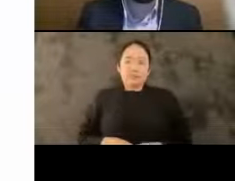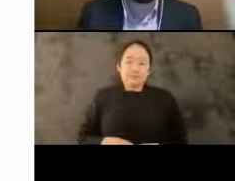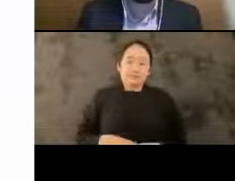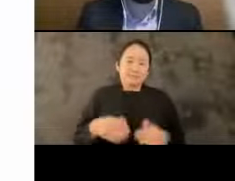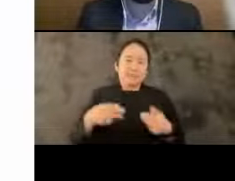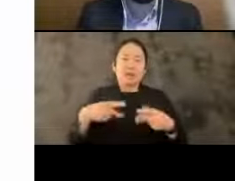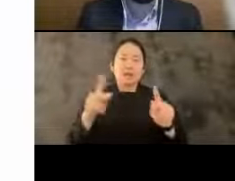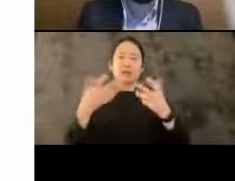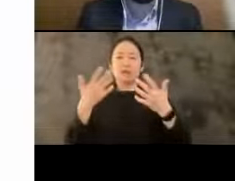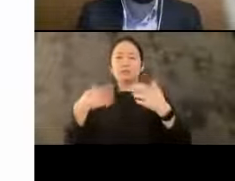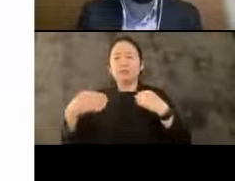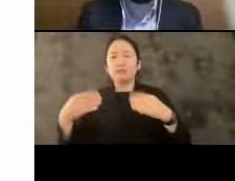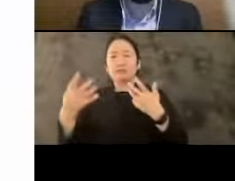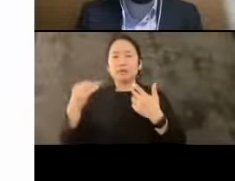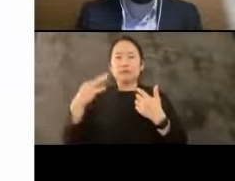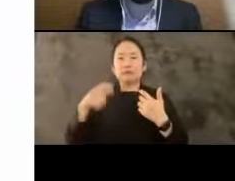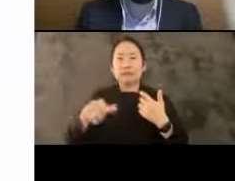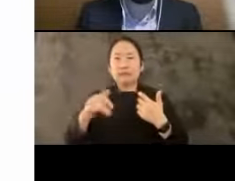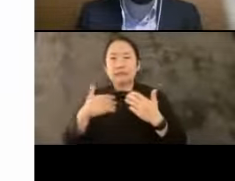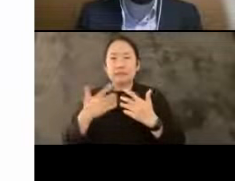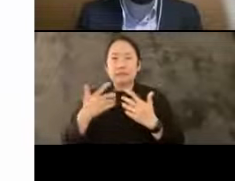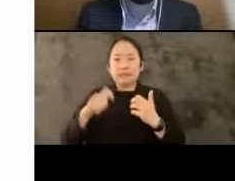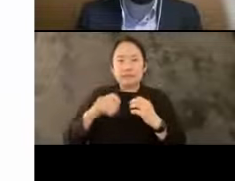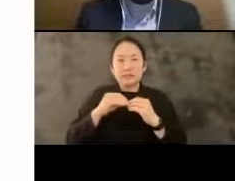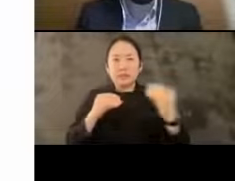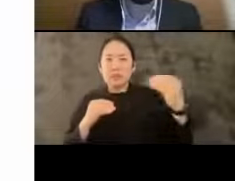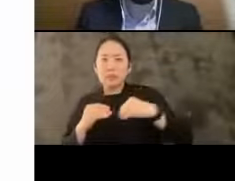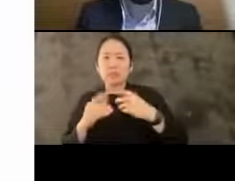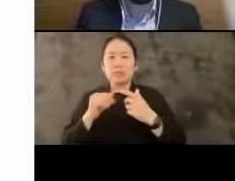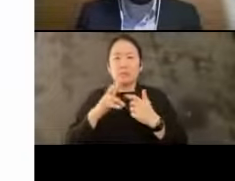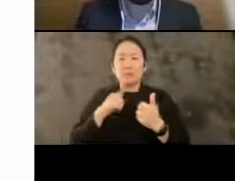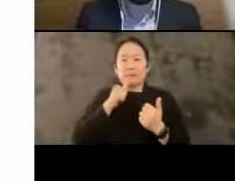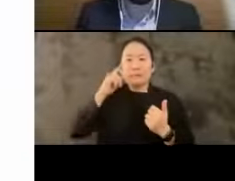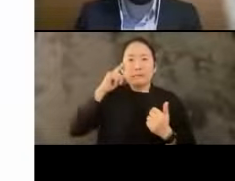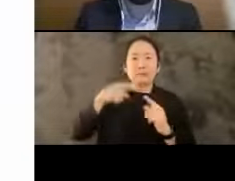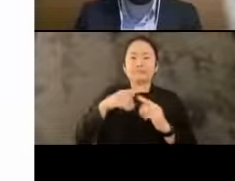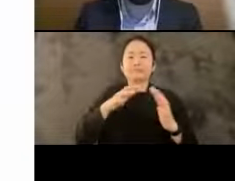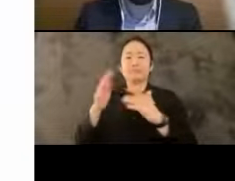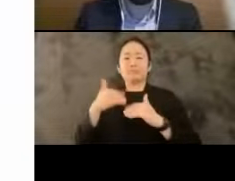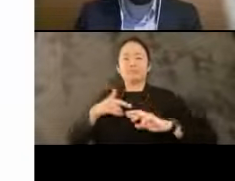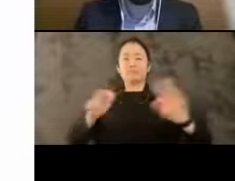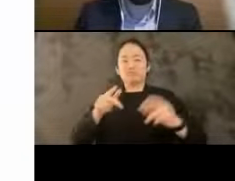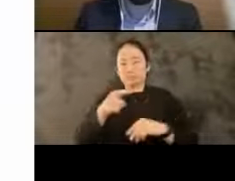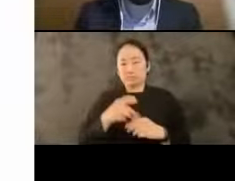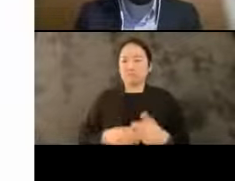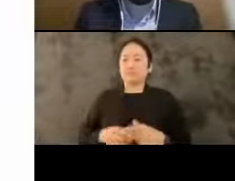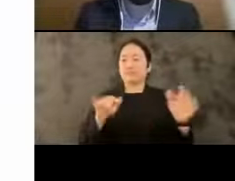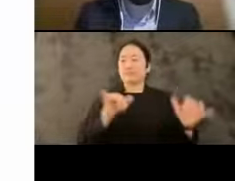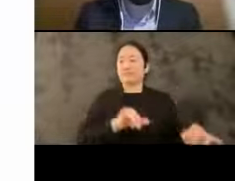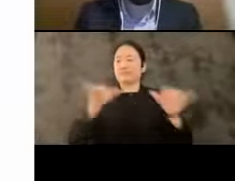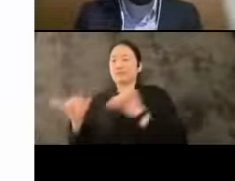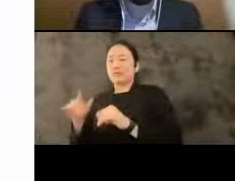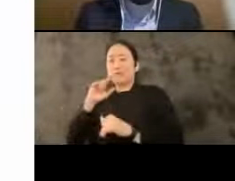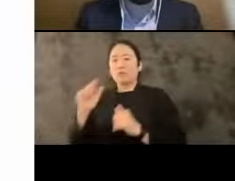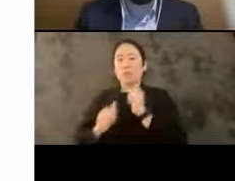flexibility that we've put into this, into the estimate. So same thing on the high cost option. We